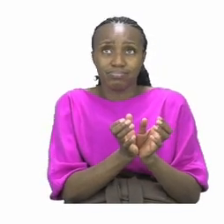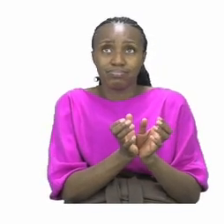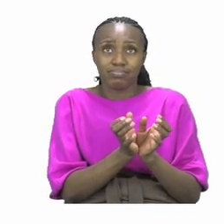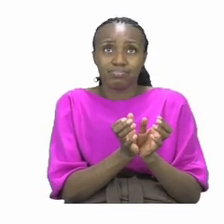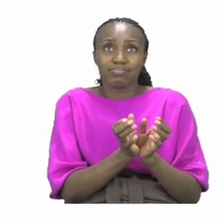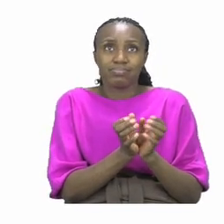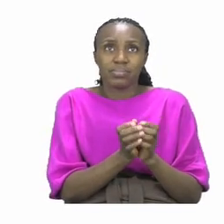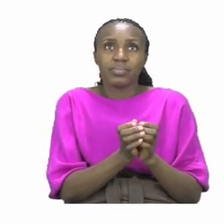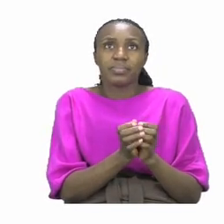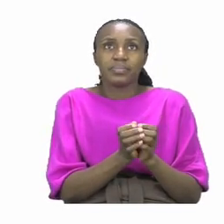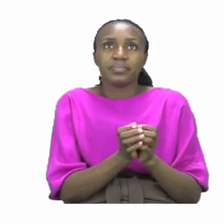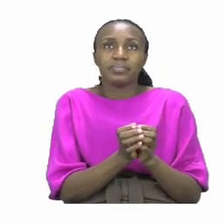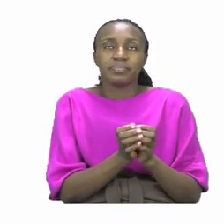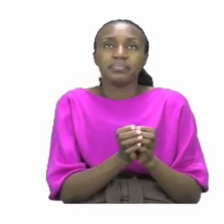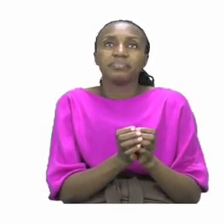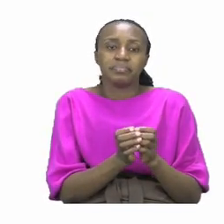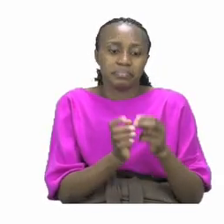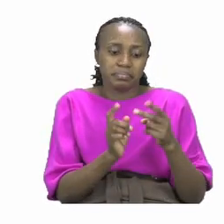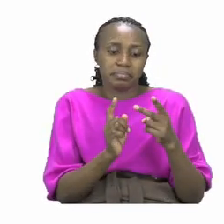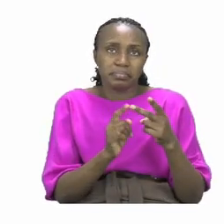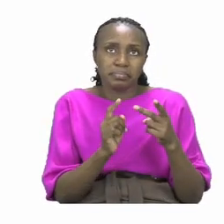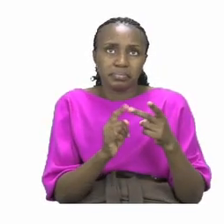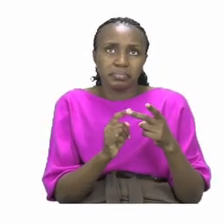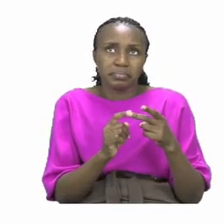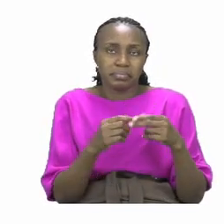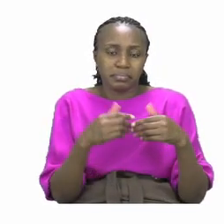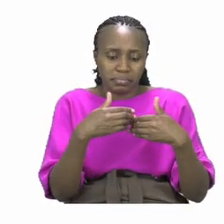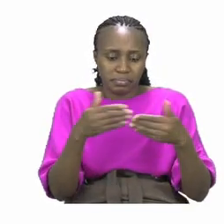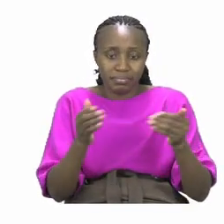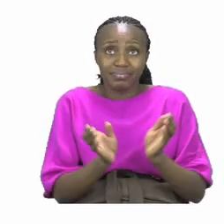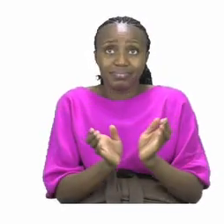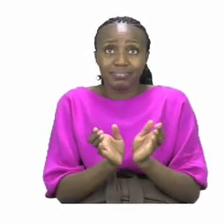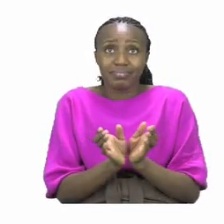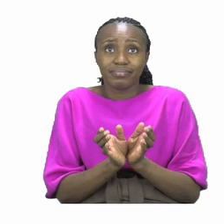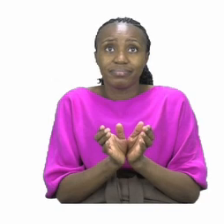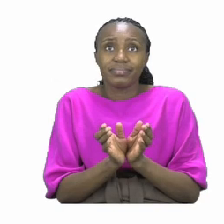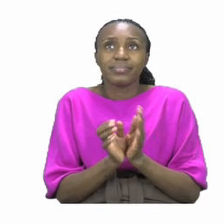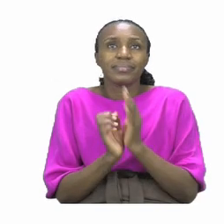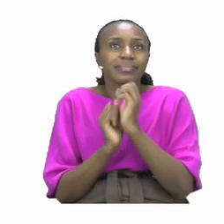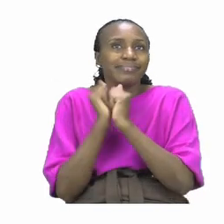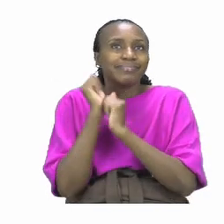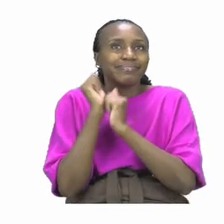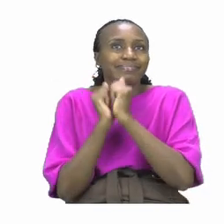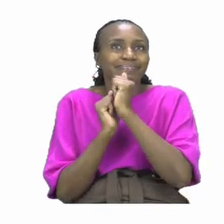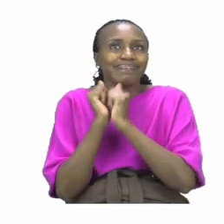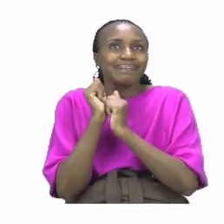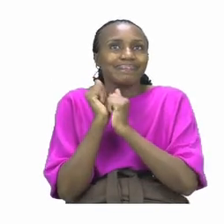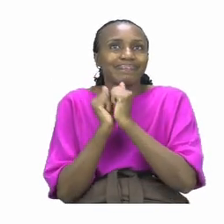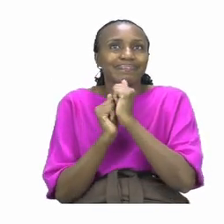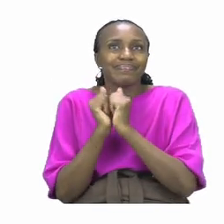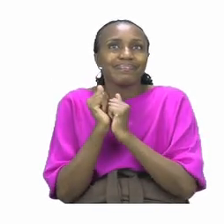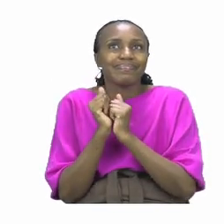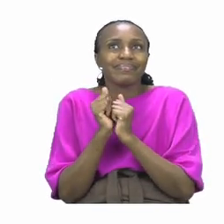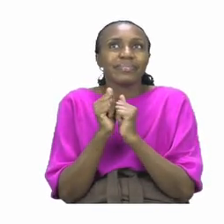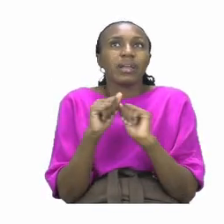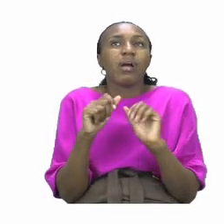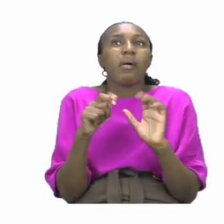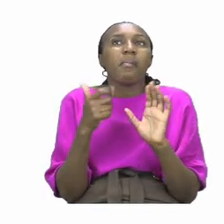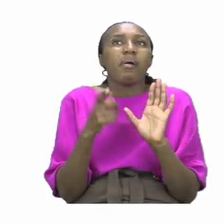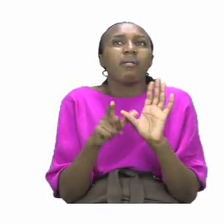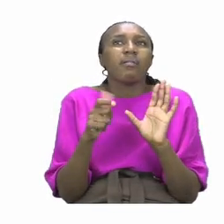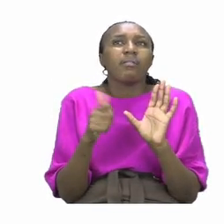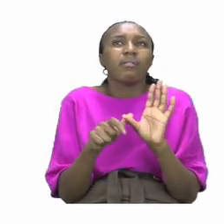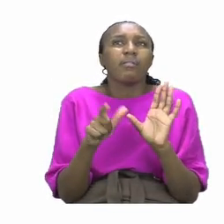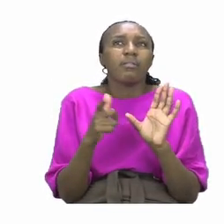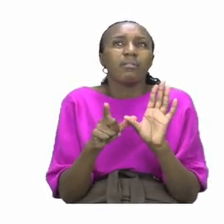be used as something else. The next one says plastic and glass.